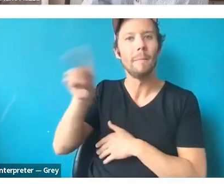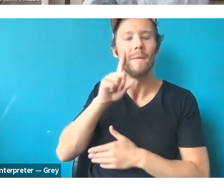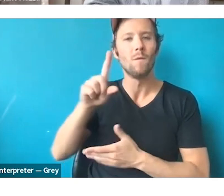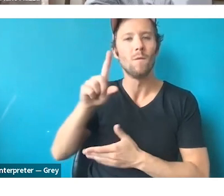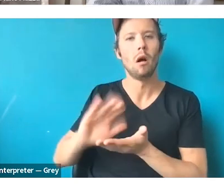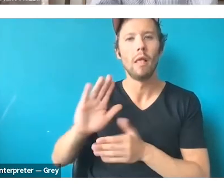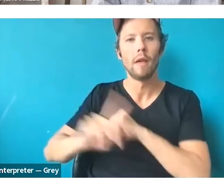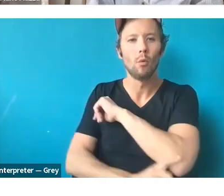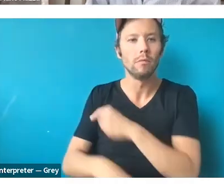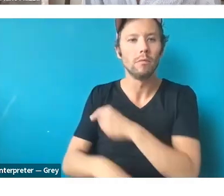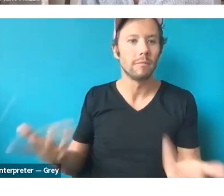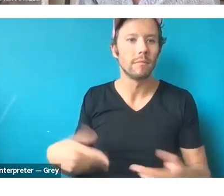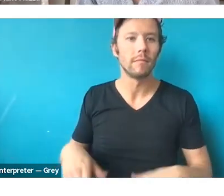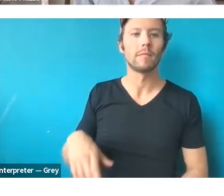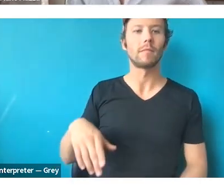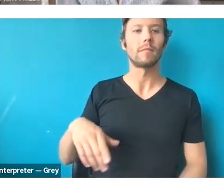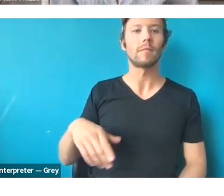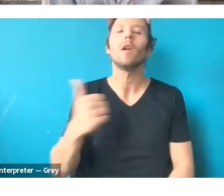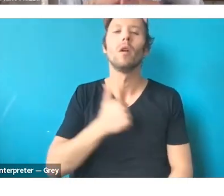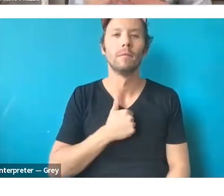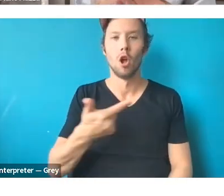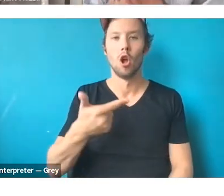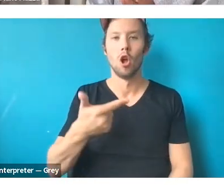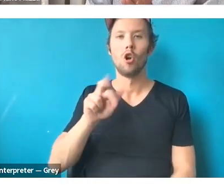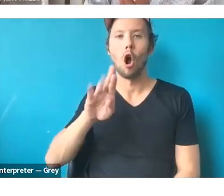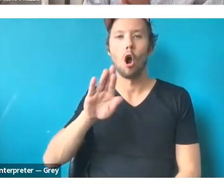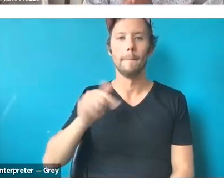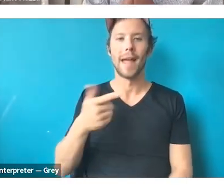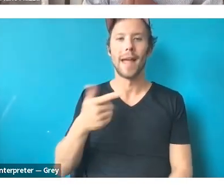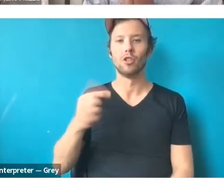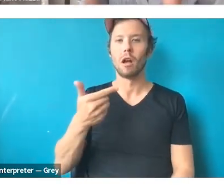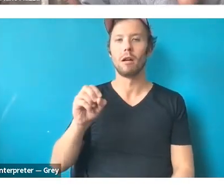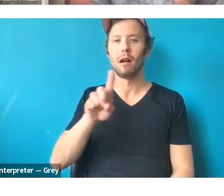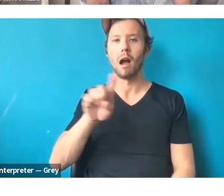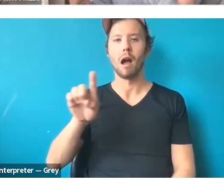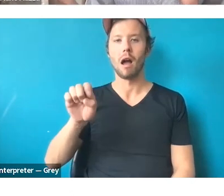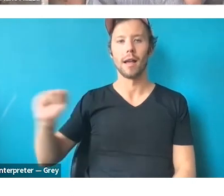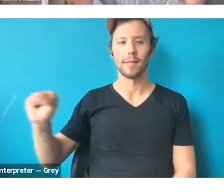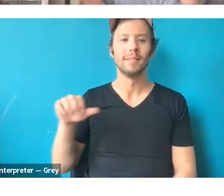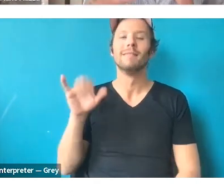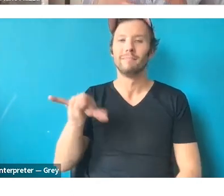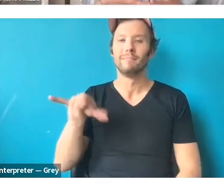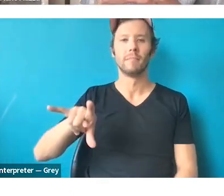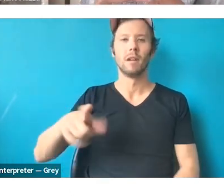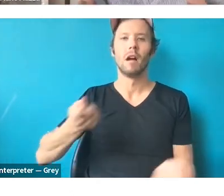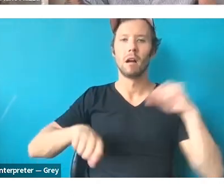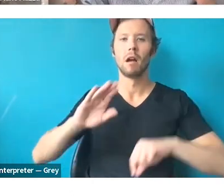Garbage Goddess is an incredible company that composts New York City and tri-state